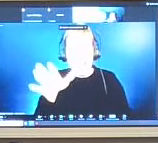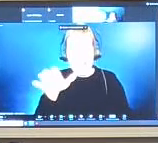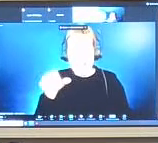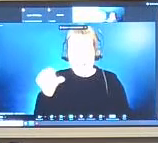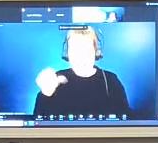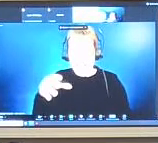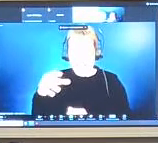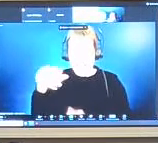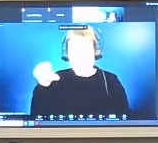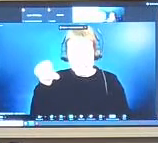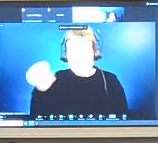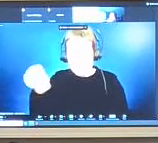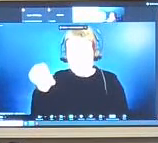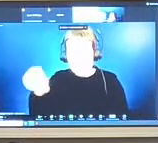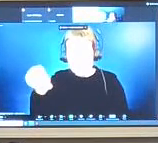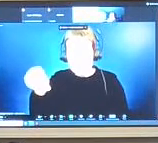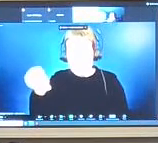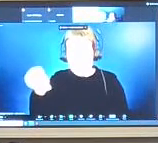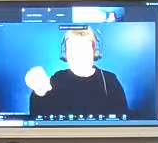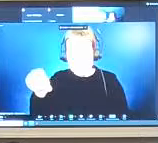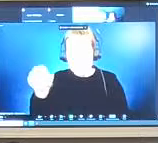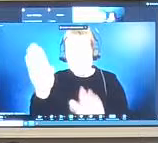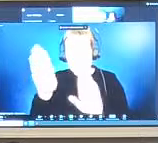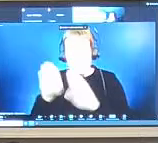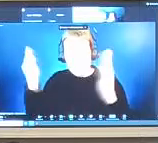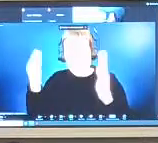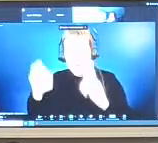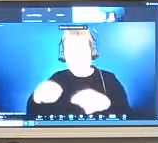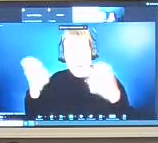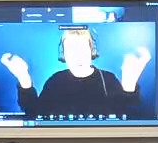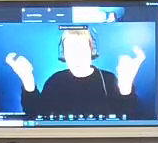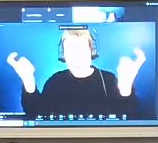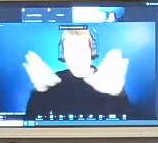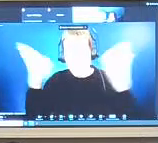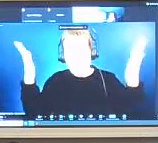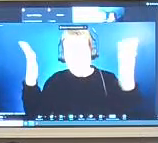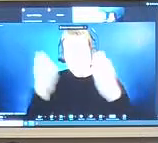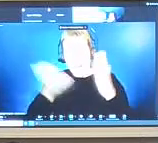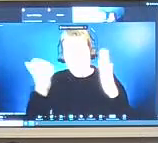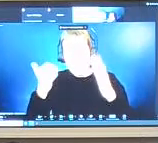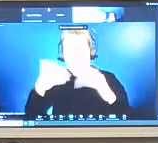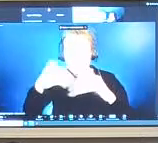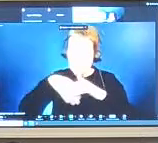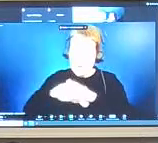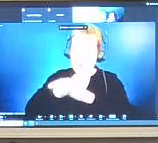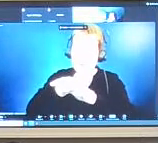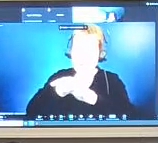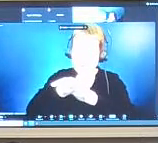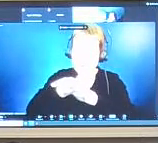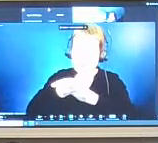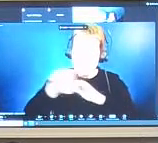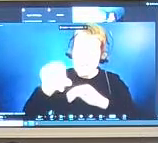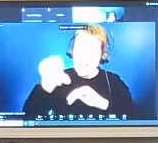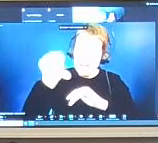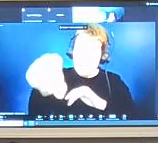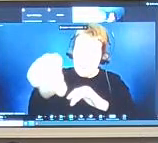and the door's open, you got plenty of time. You get inside, you press it, and you gotta back up real